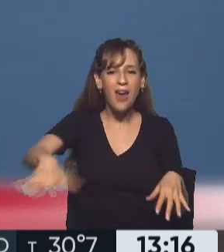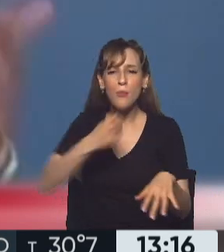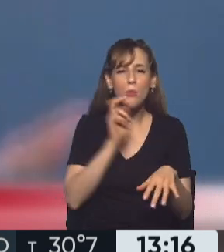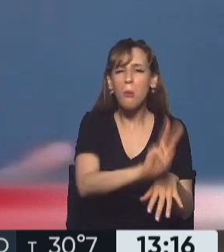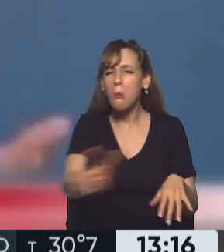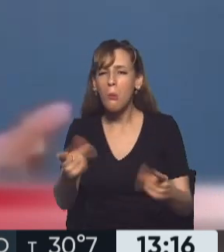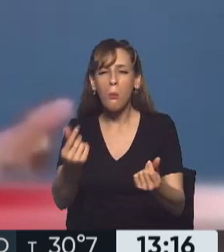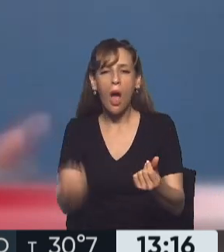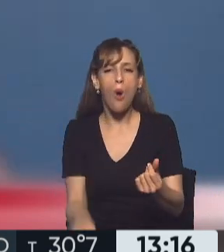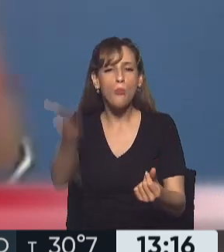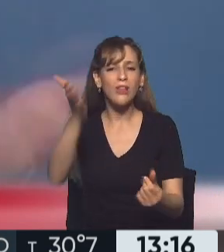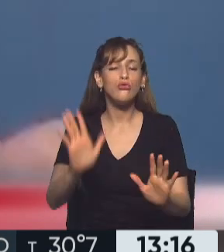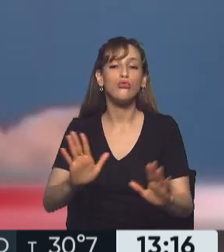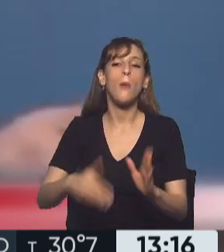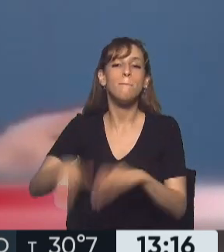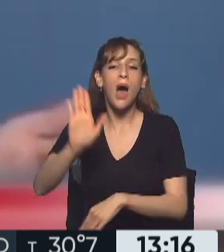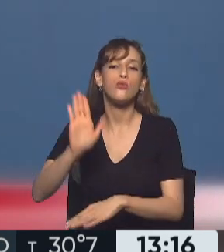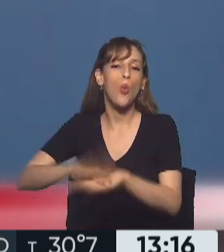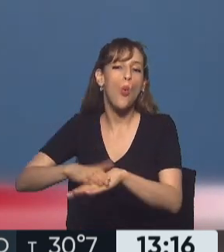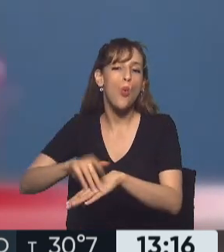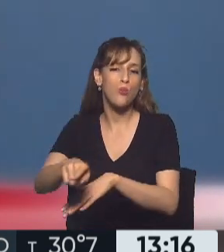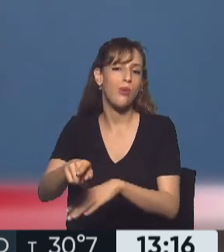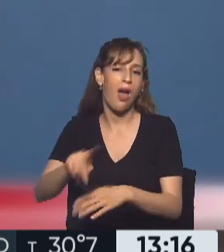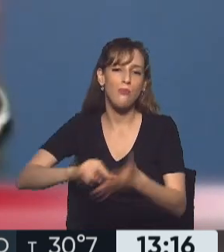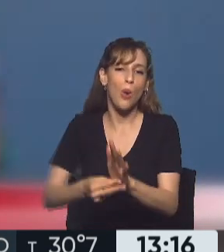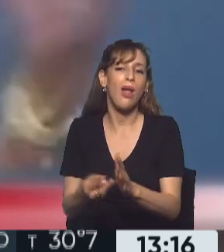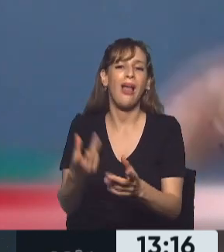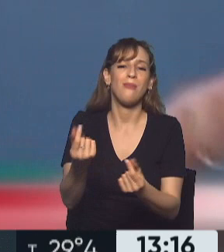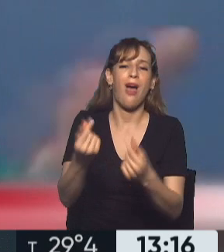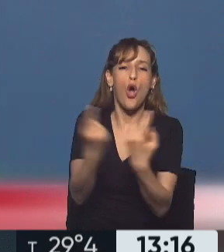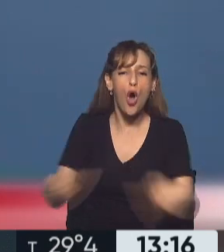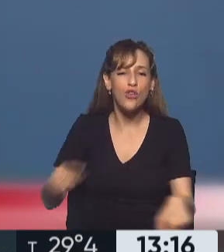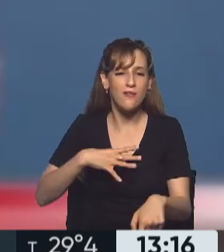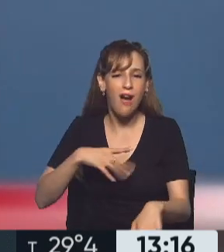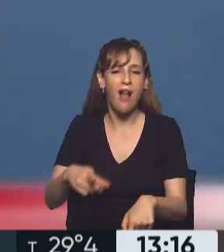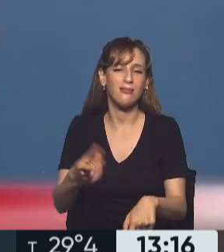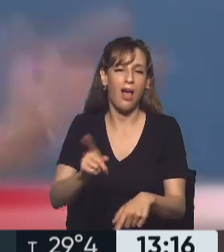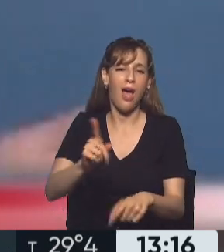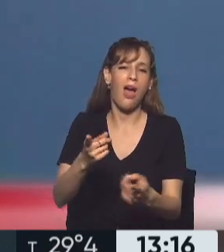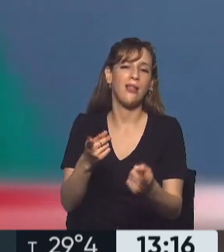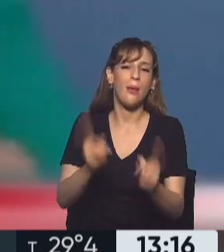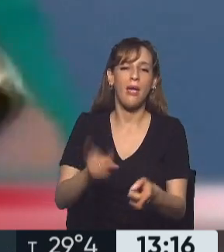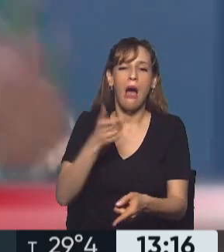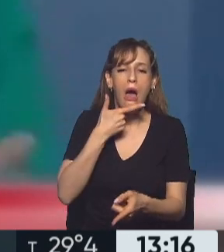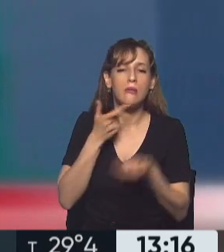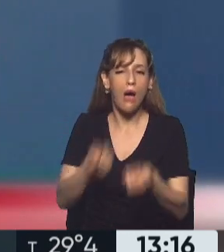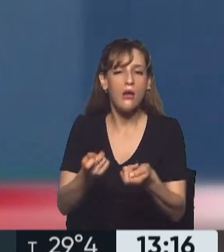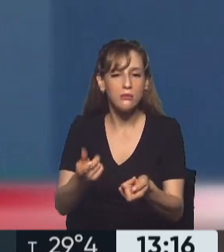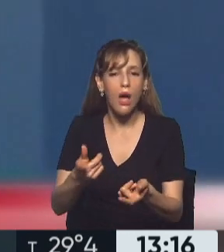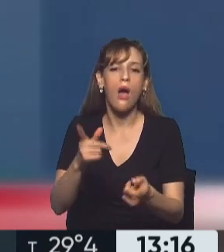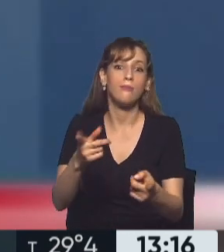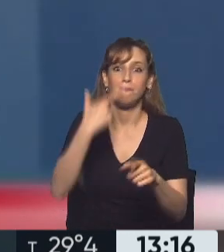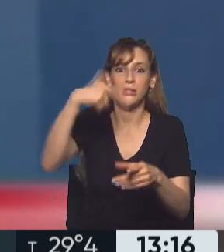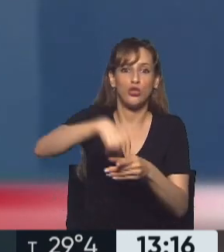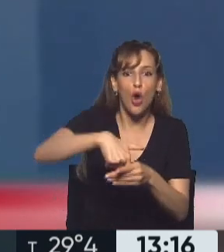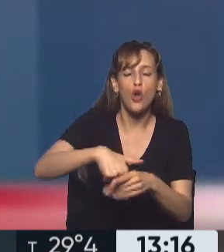seen increases because of supply chain issues, and we're seeing those increases around the world as it relates to gas prices, oil